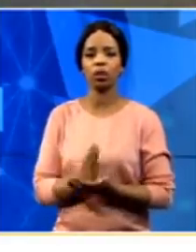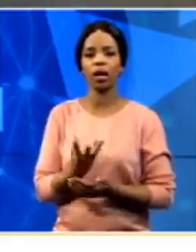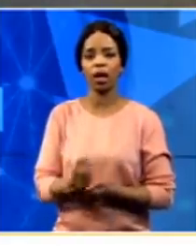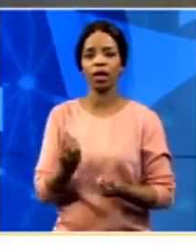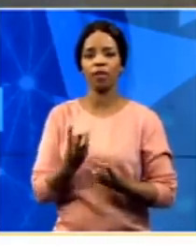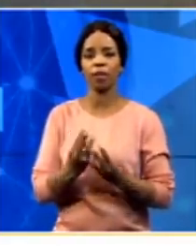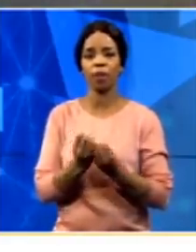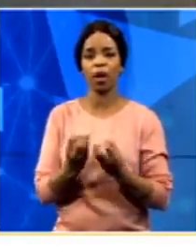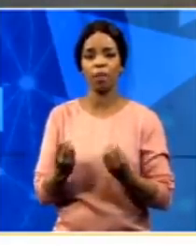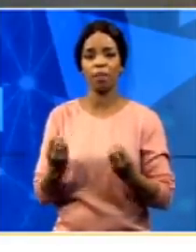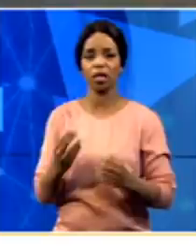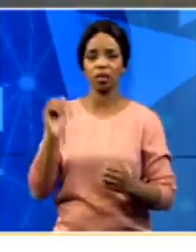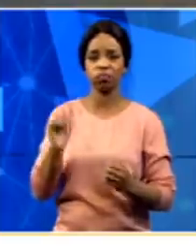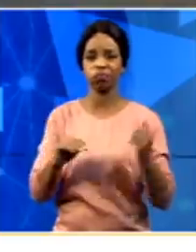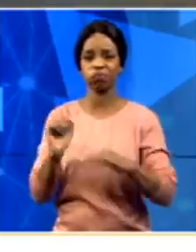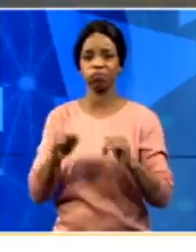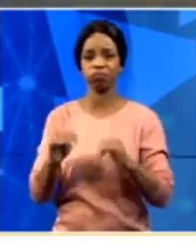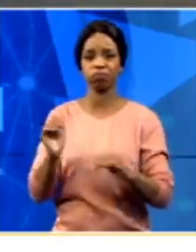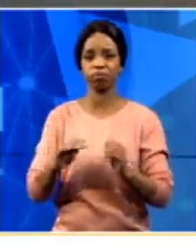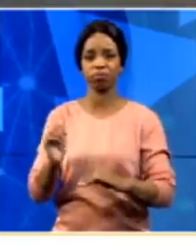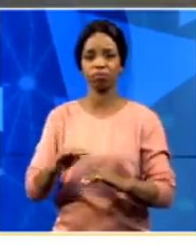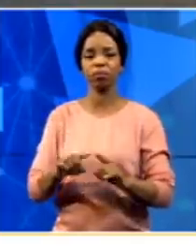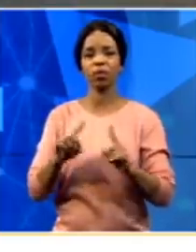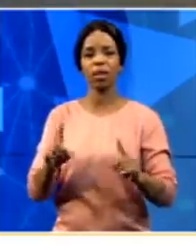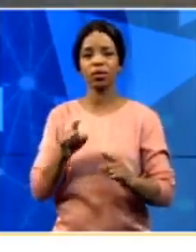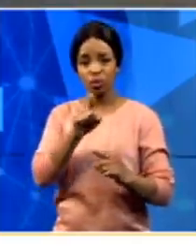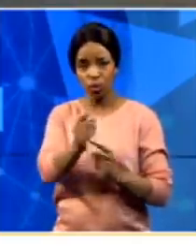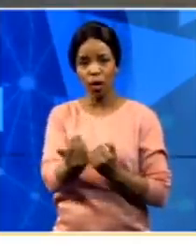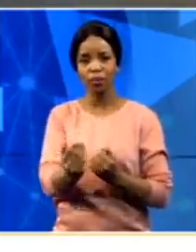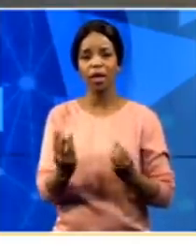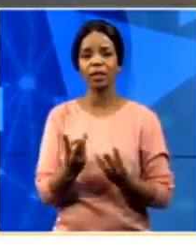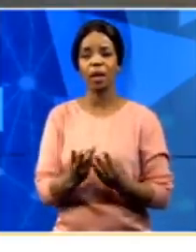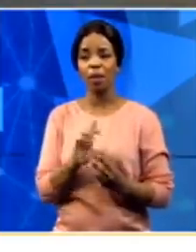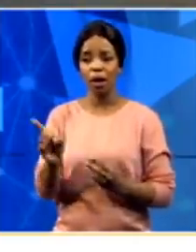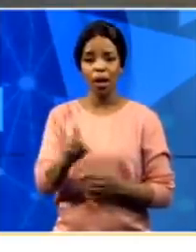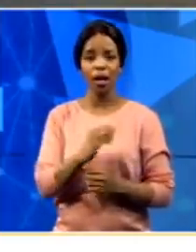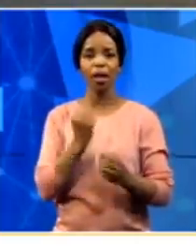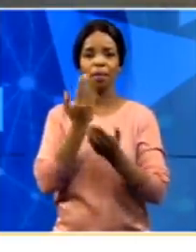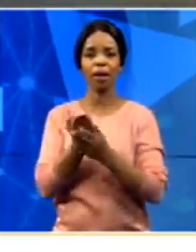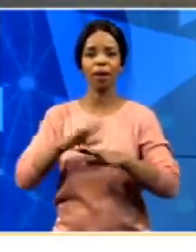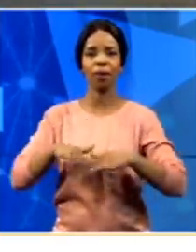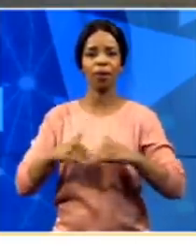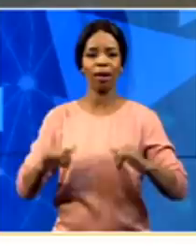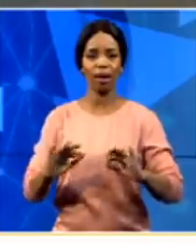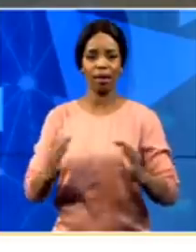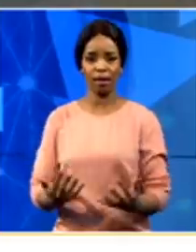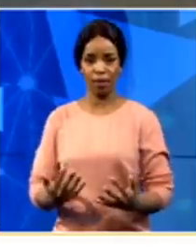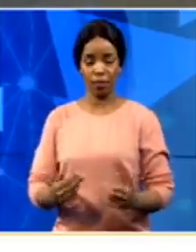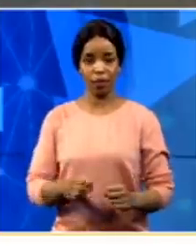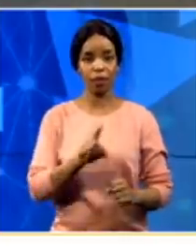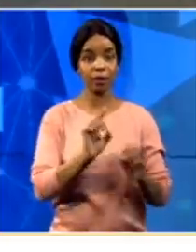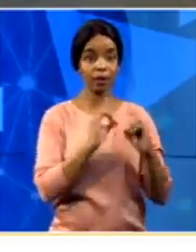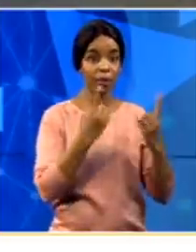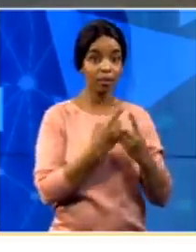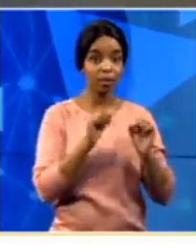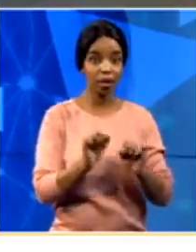time, but your website's down. How do you expect people to get in there? You are on the U-filing or on the departmental website? I am